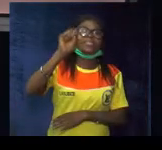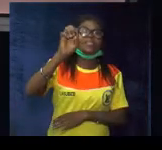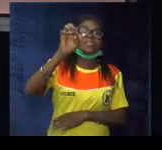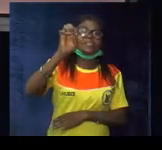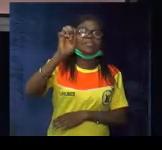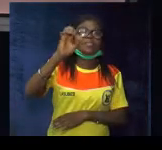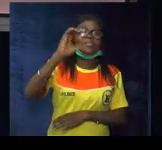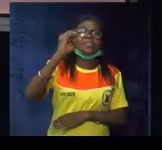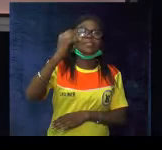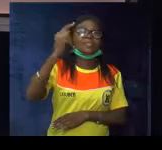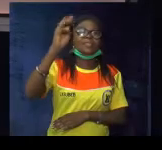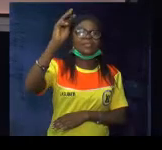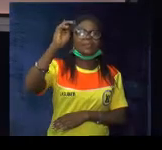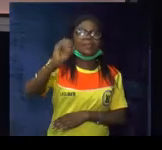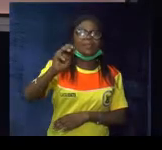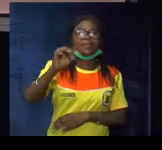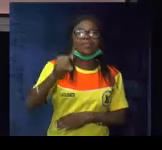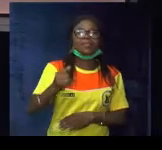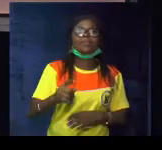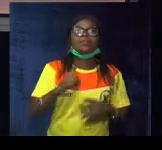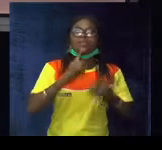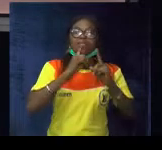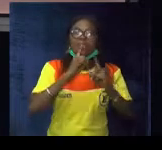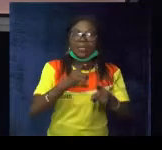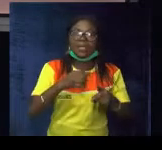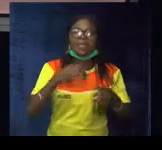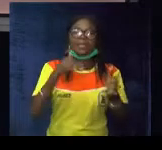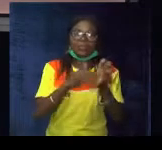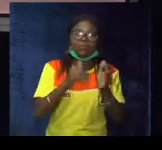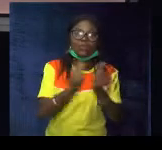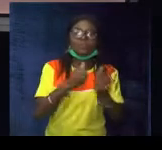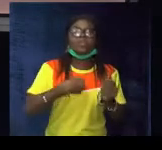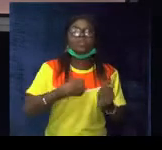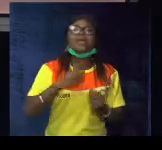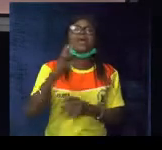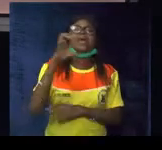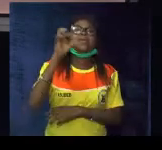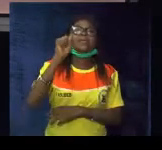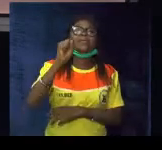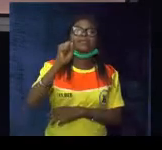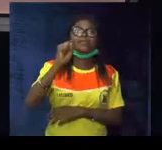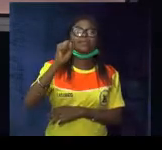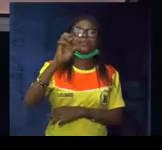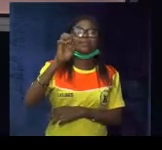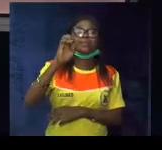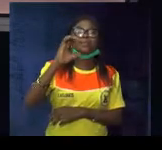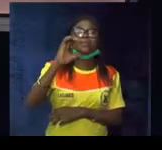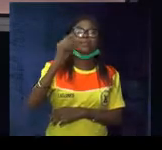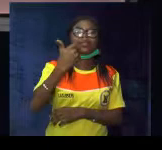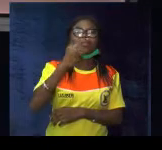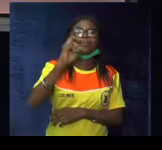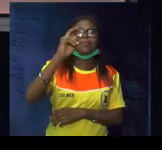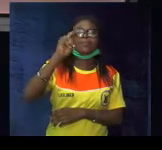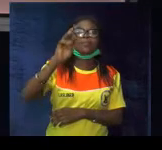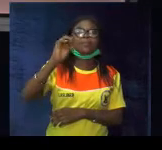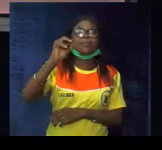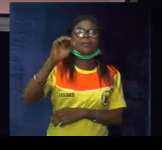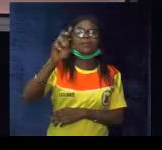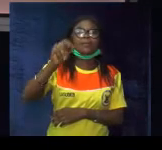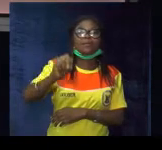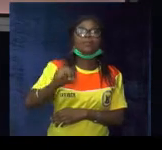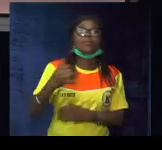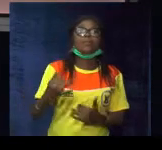is called a segment as well. Say segment, segment. Now note this spelling, although that should be easy for you to